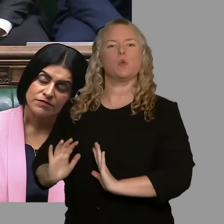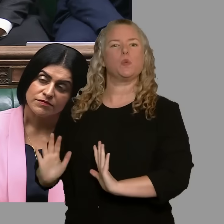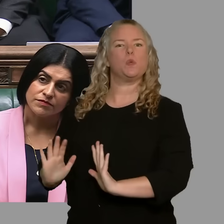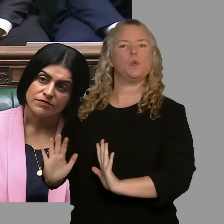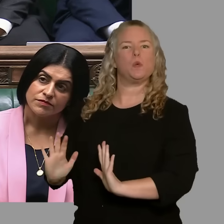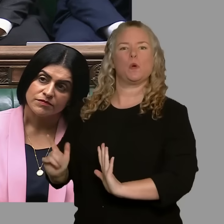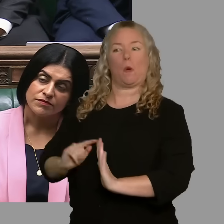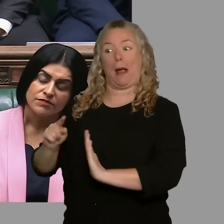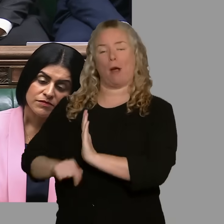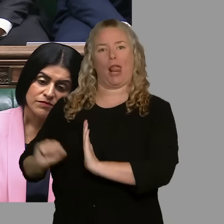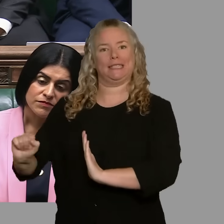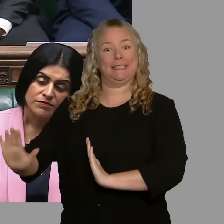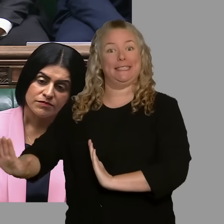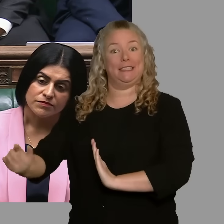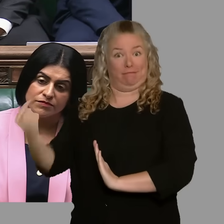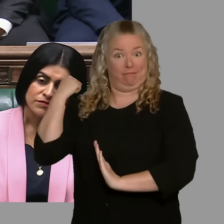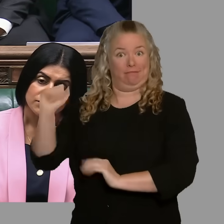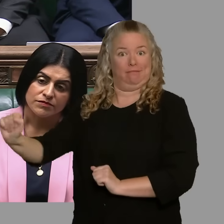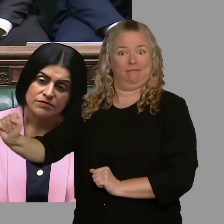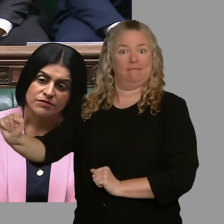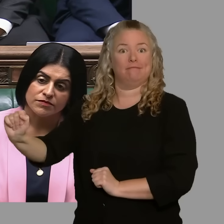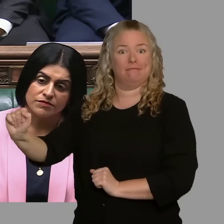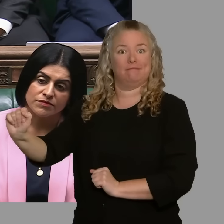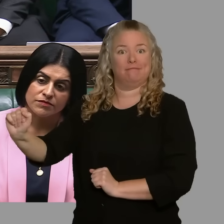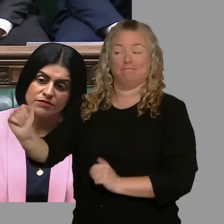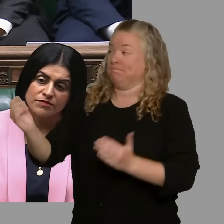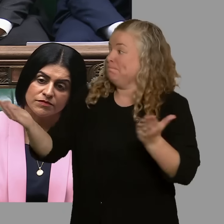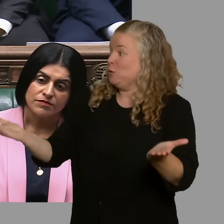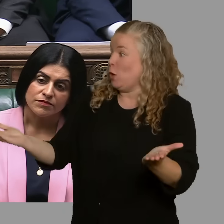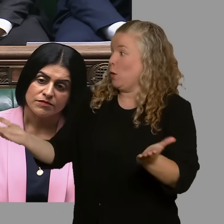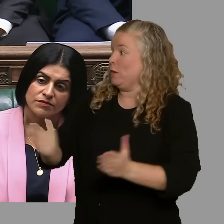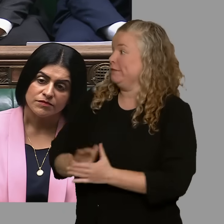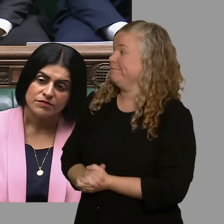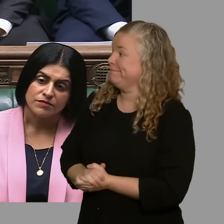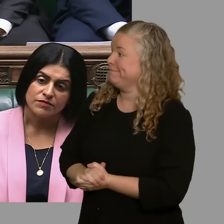no minister or special advisor was involved,